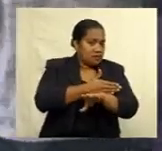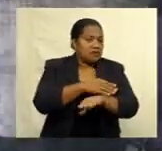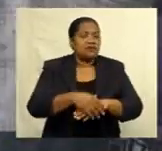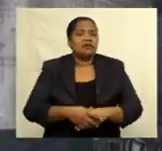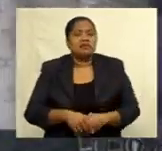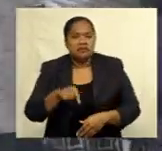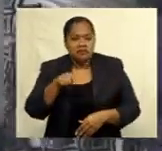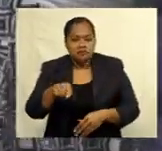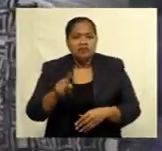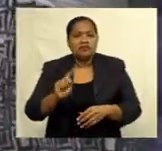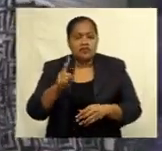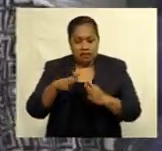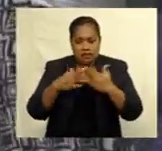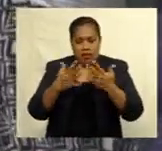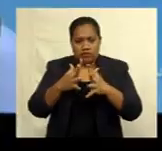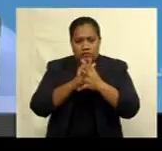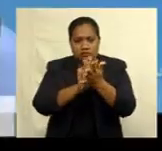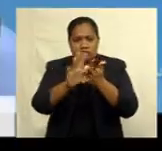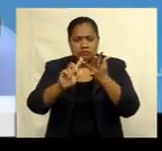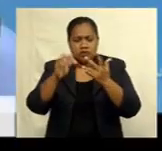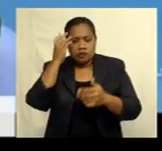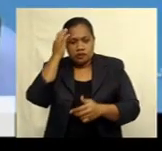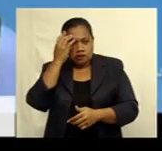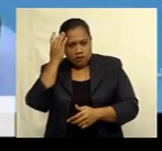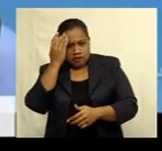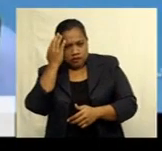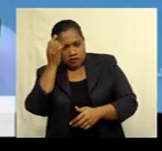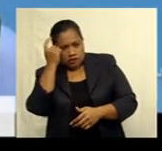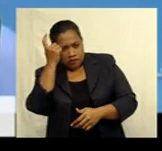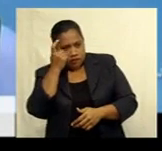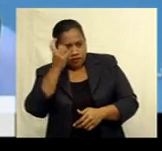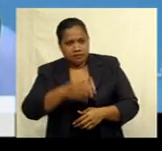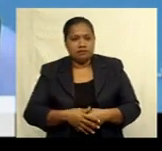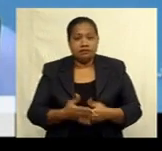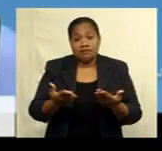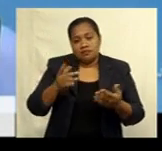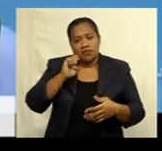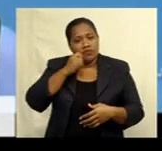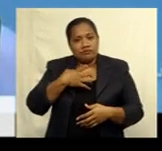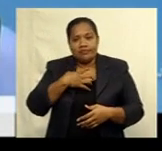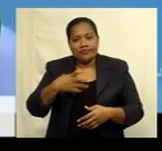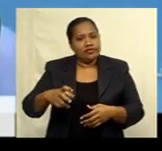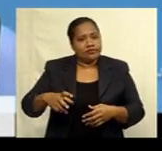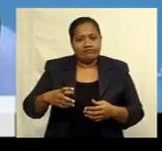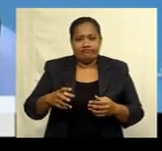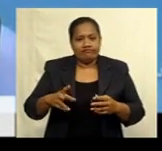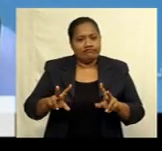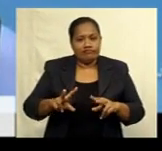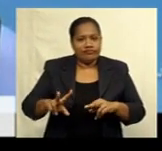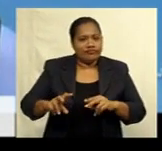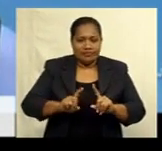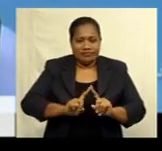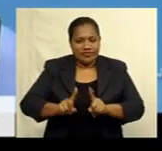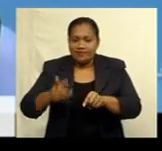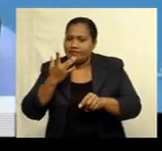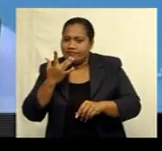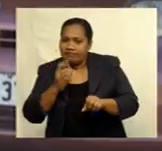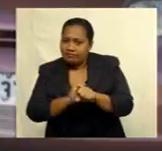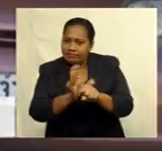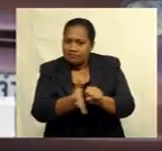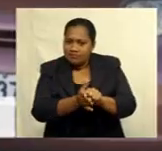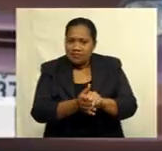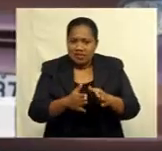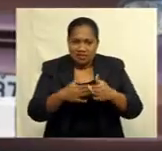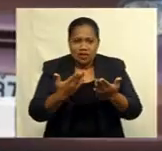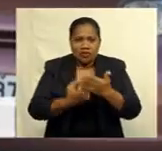for WHO. There will be more variants. The virus is evolving. It continues to evolve every